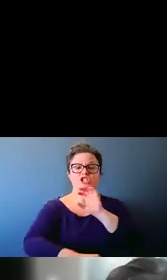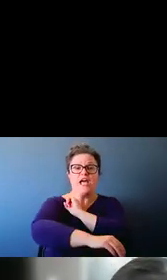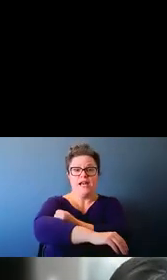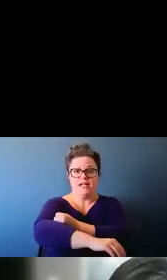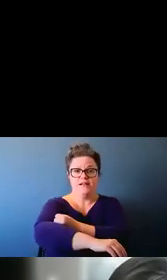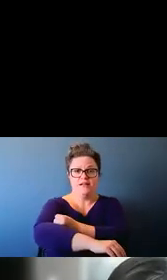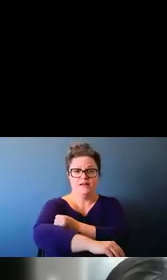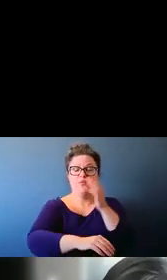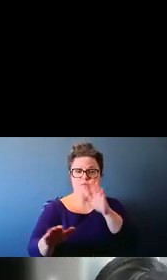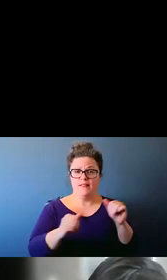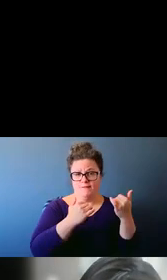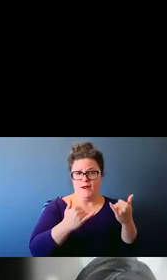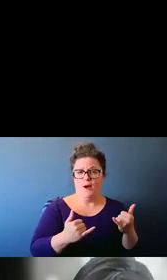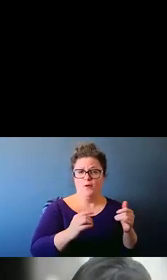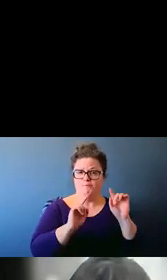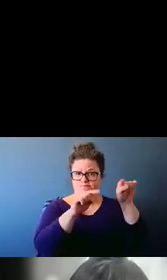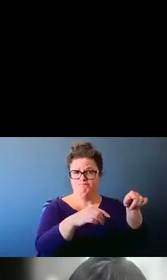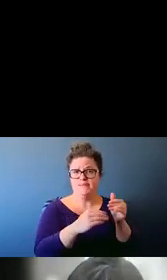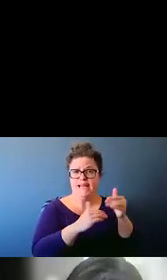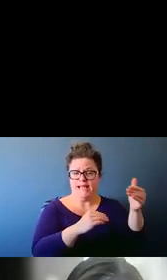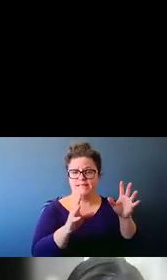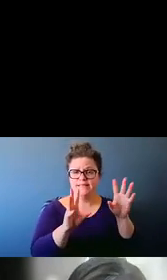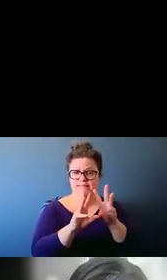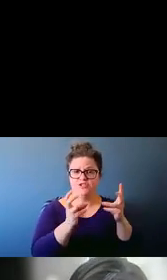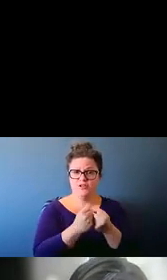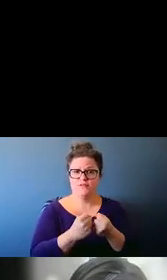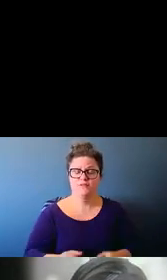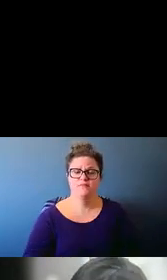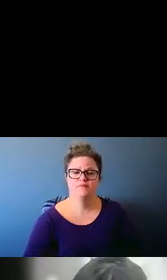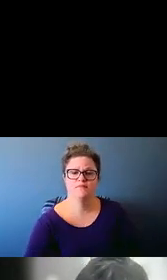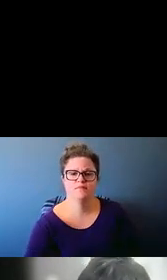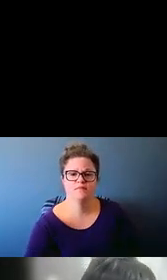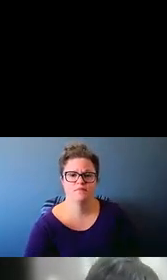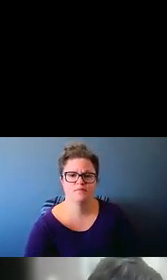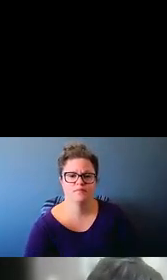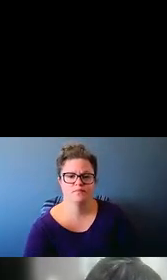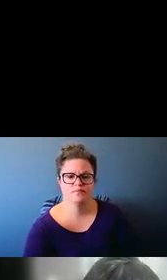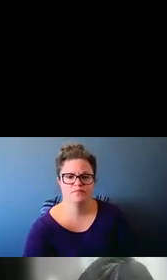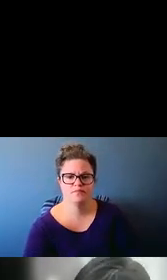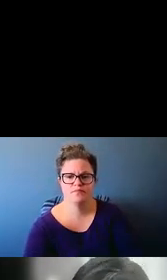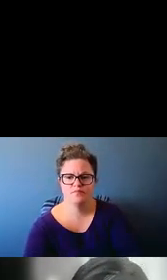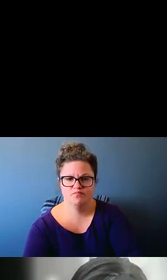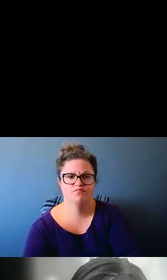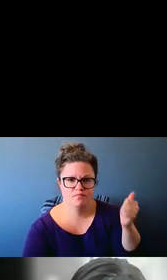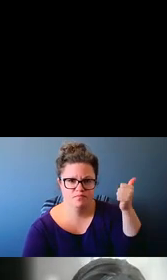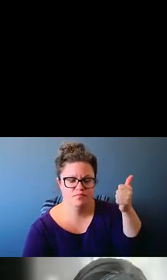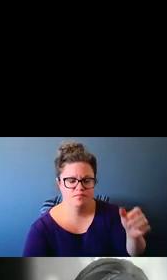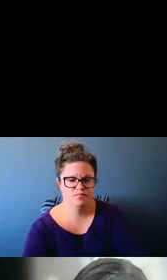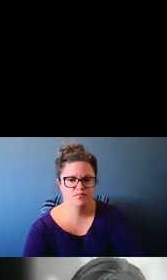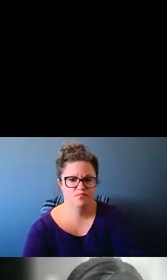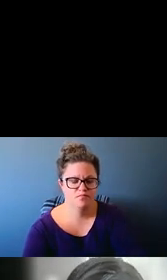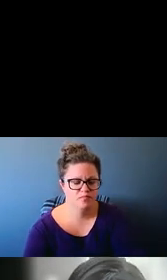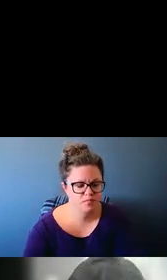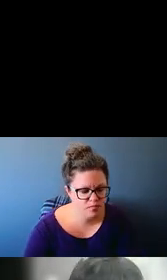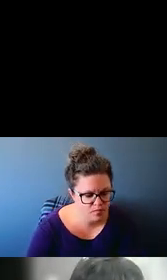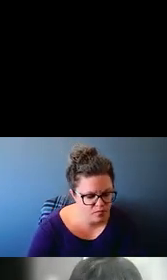Did you know that in addition to all of the areas of study that we covered today, we also offer courses in over 15 different languages? It's often